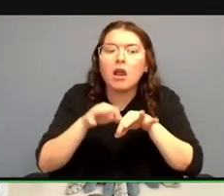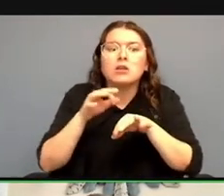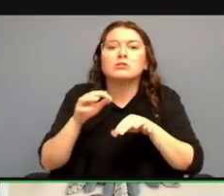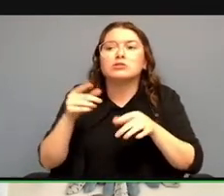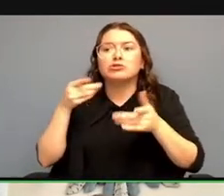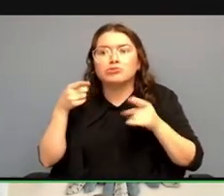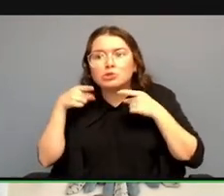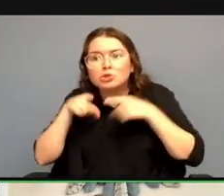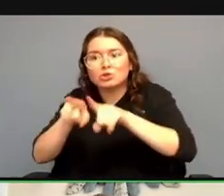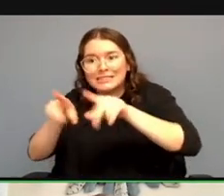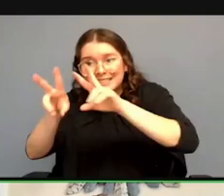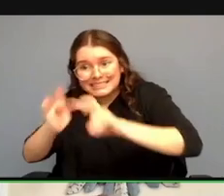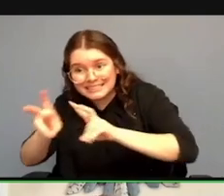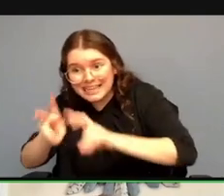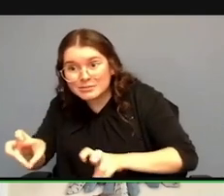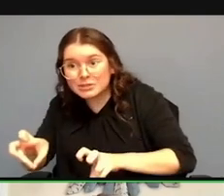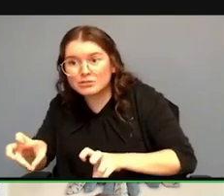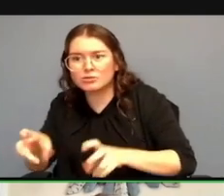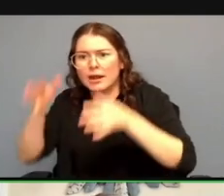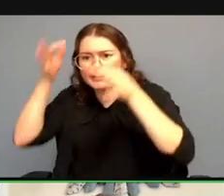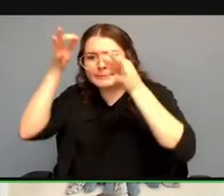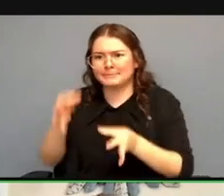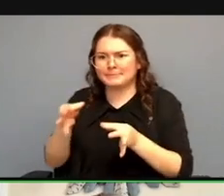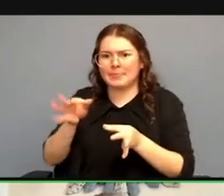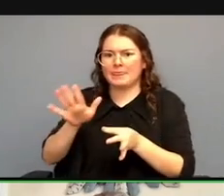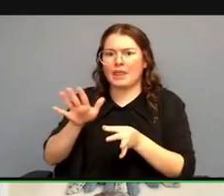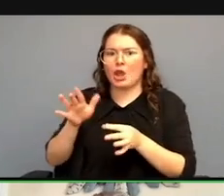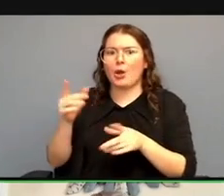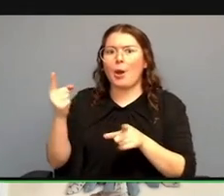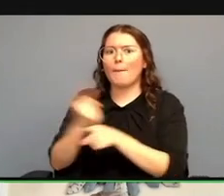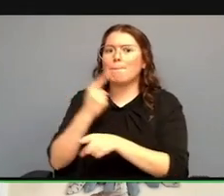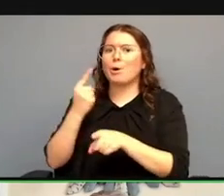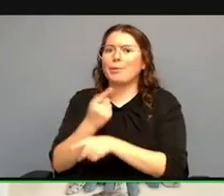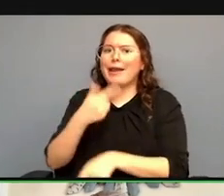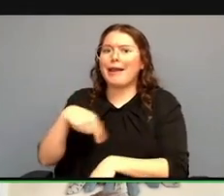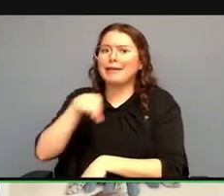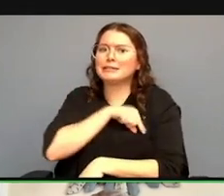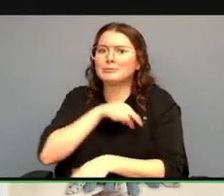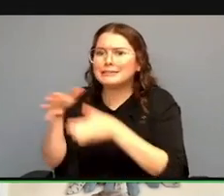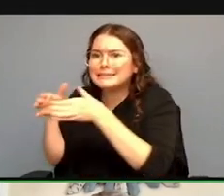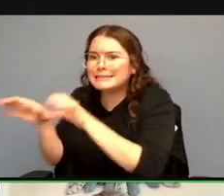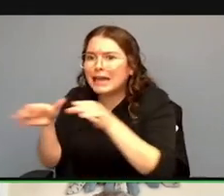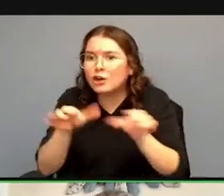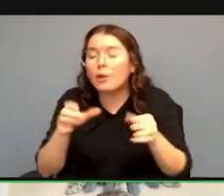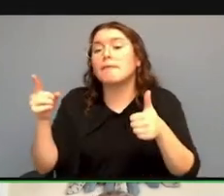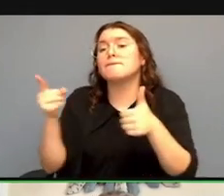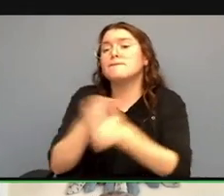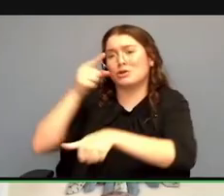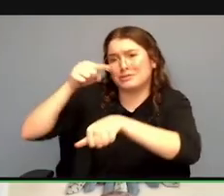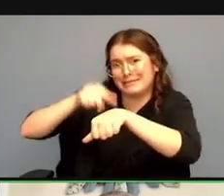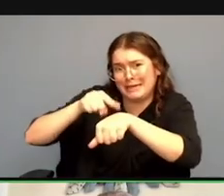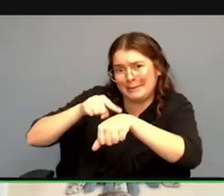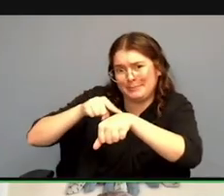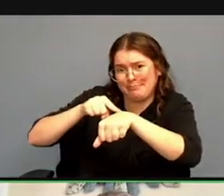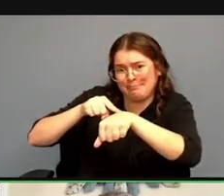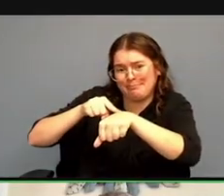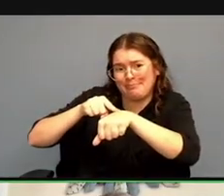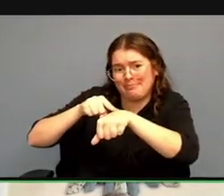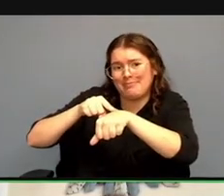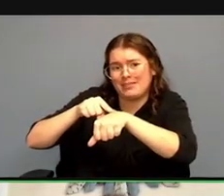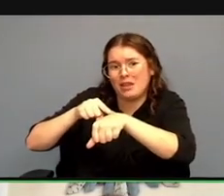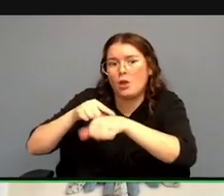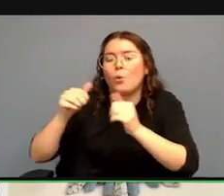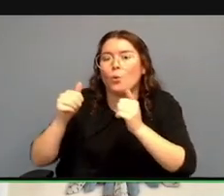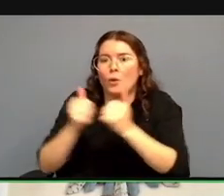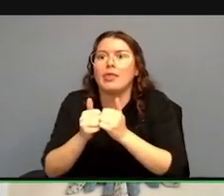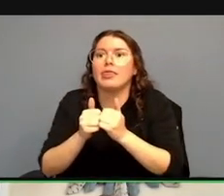to try to determine their appropriate eligibility category the first time we assess and with reliable